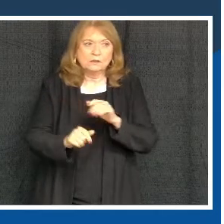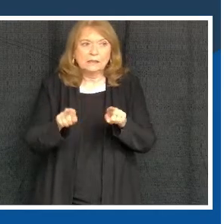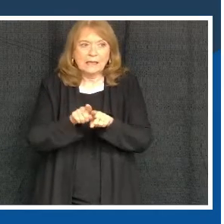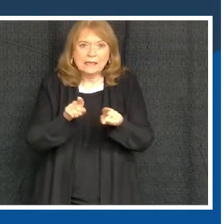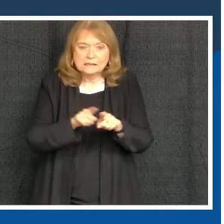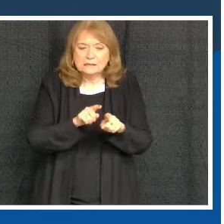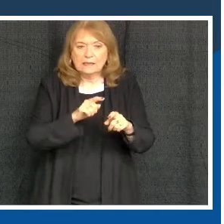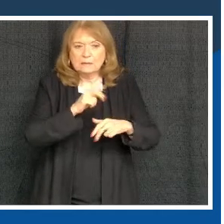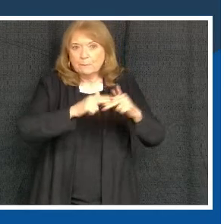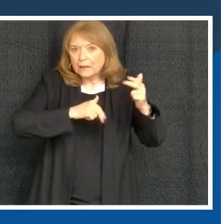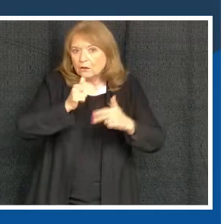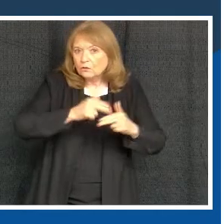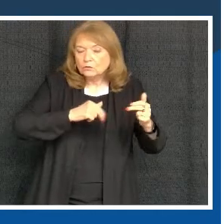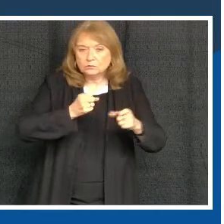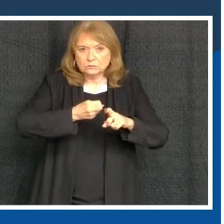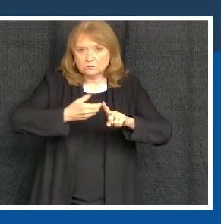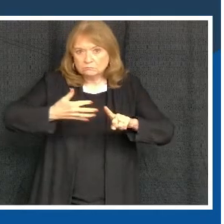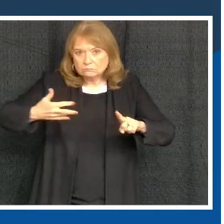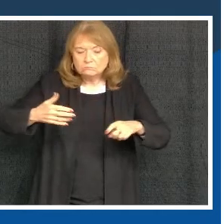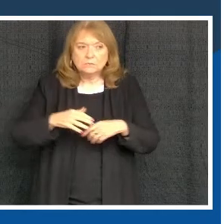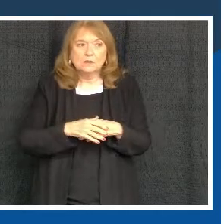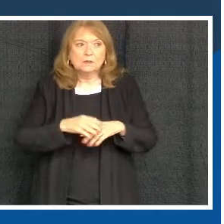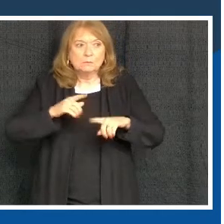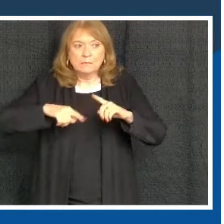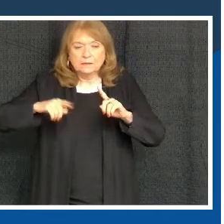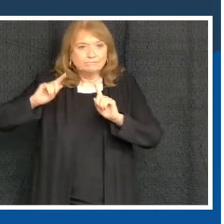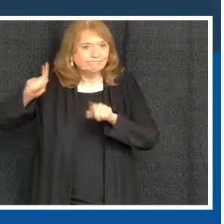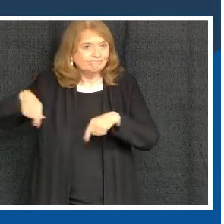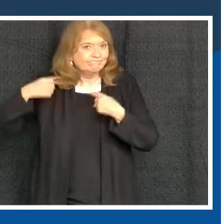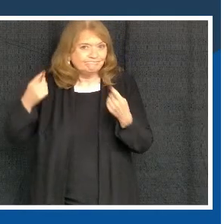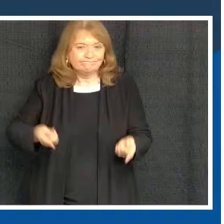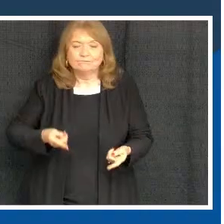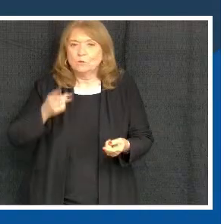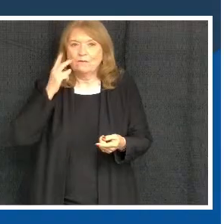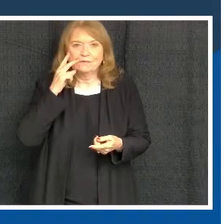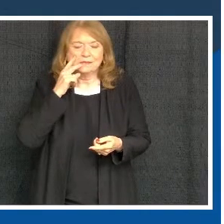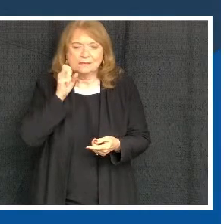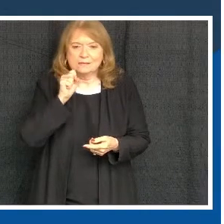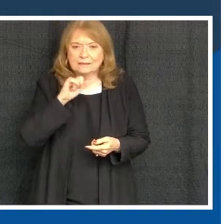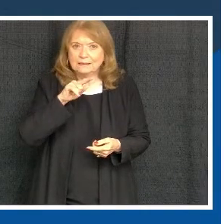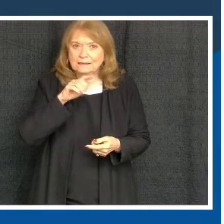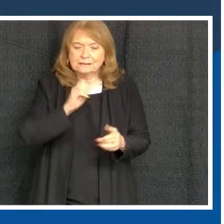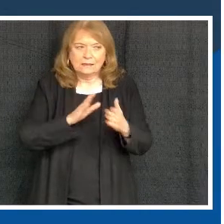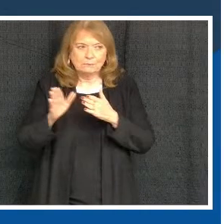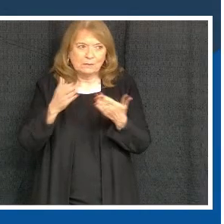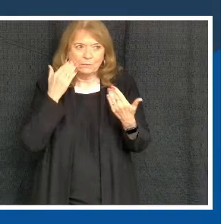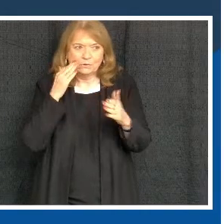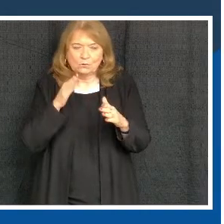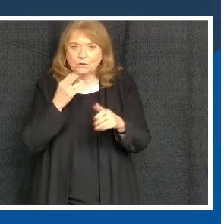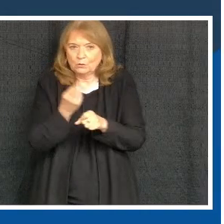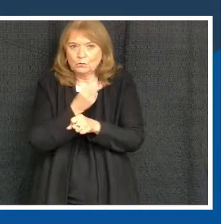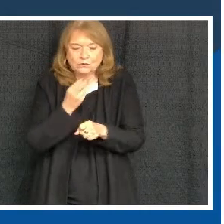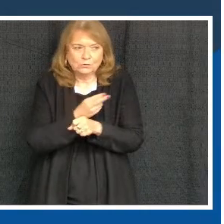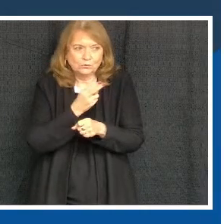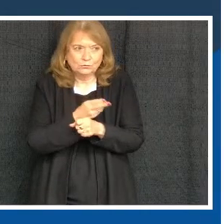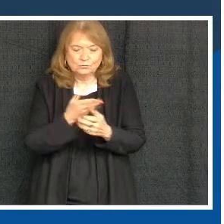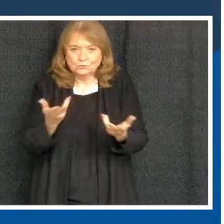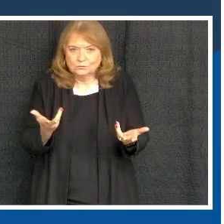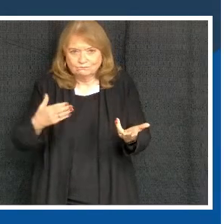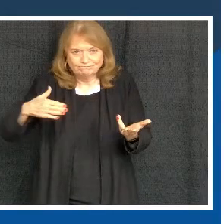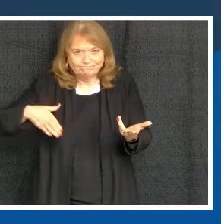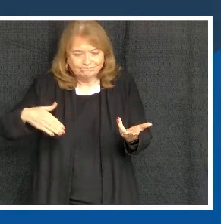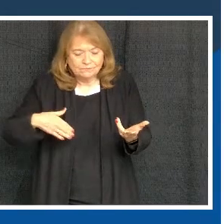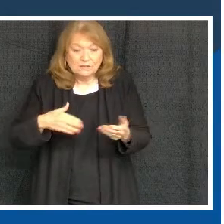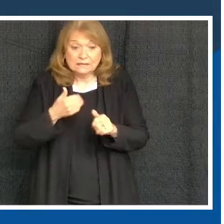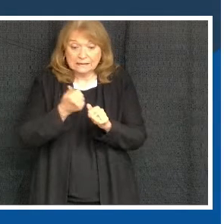develops out. But to date, we've not seen a site plan. We don't know what the future users are. They're marketing it, and as Mr. Smith said, as each